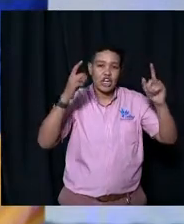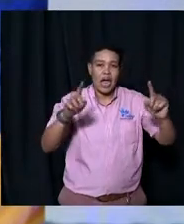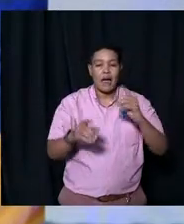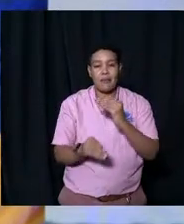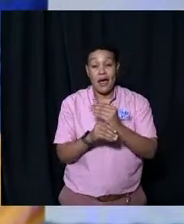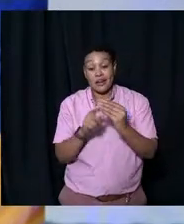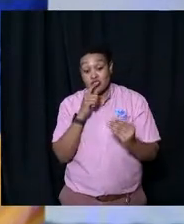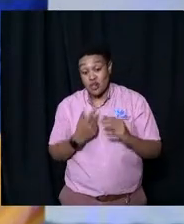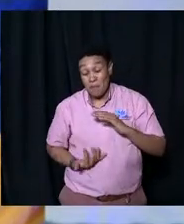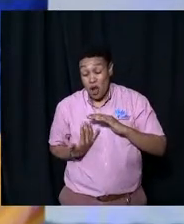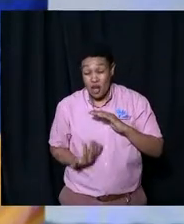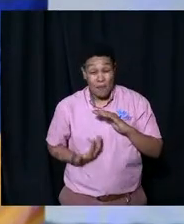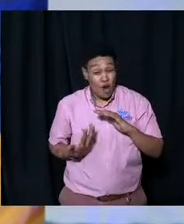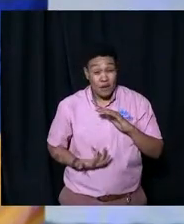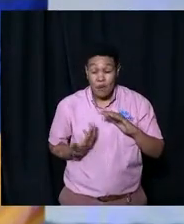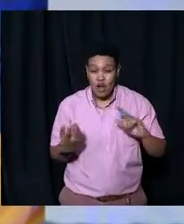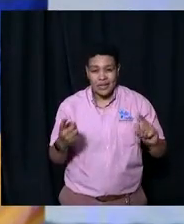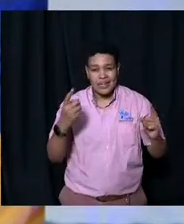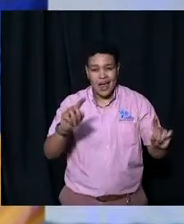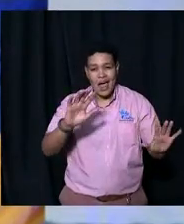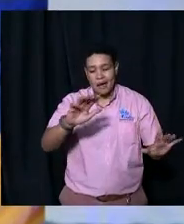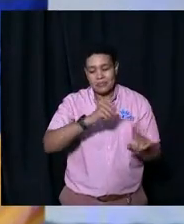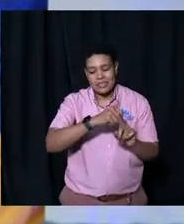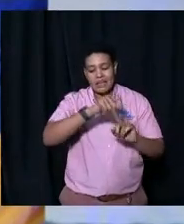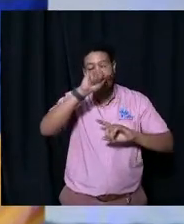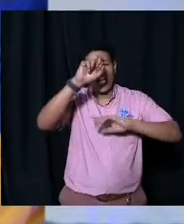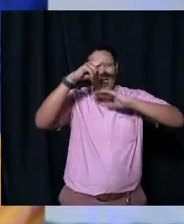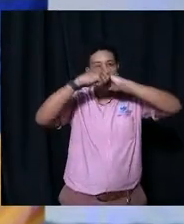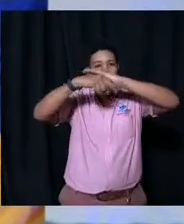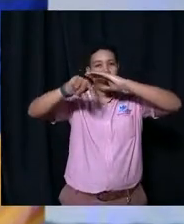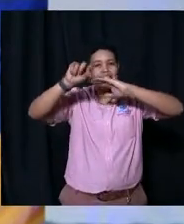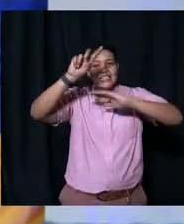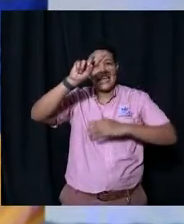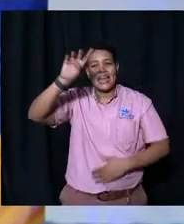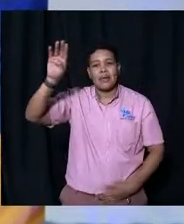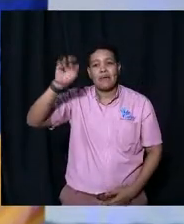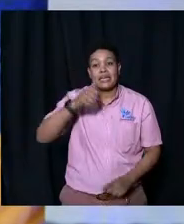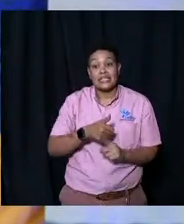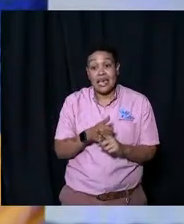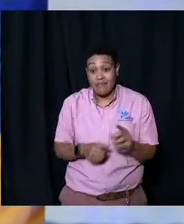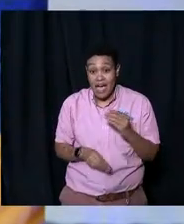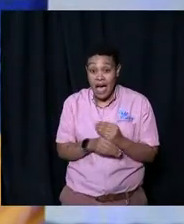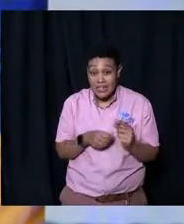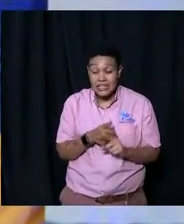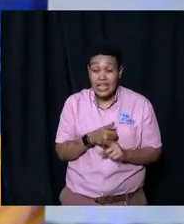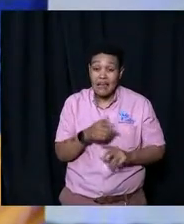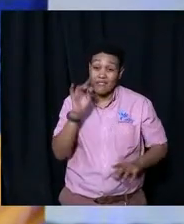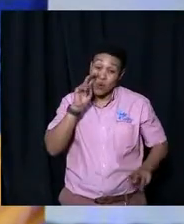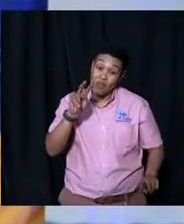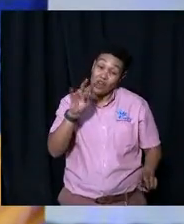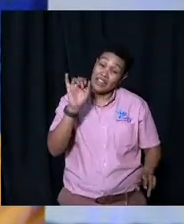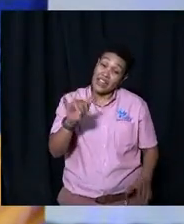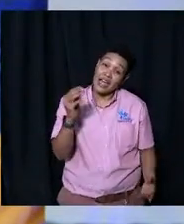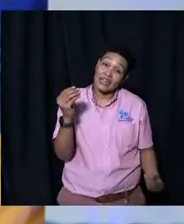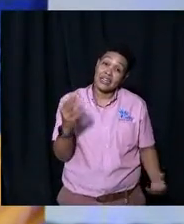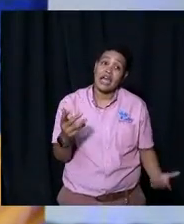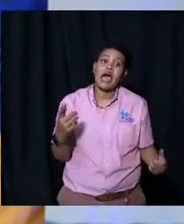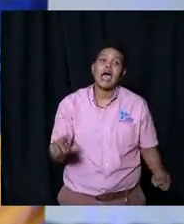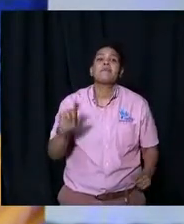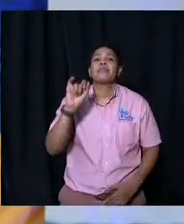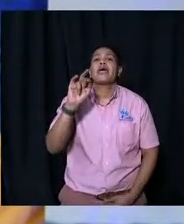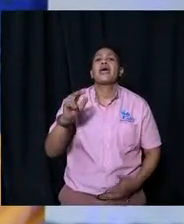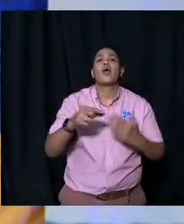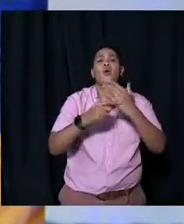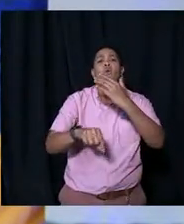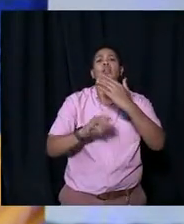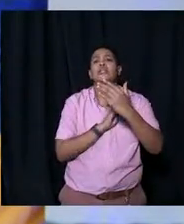this burning. The air quality database, I'm looking forward to that. And of course, the air